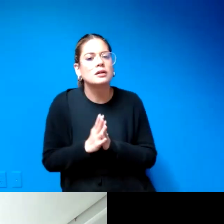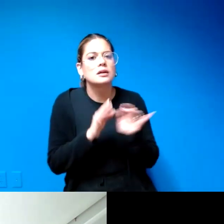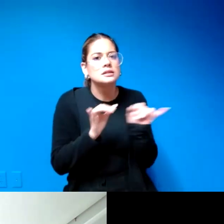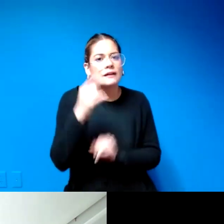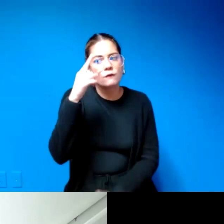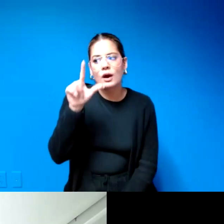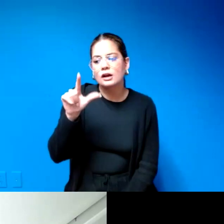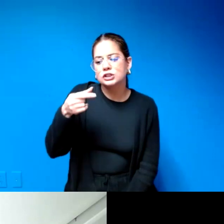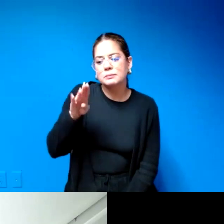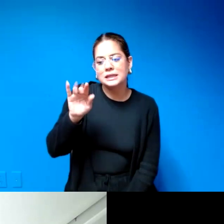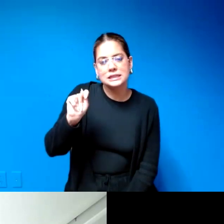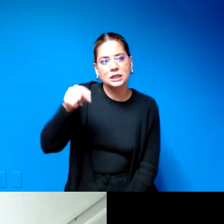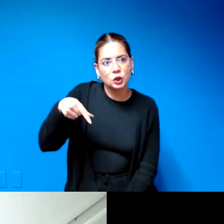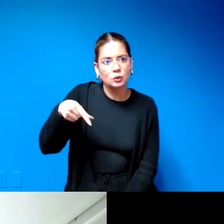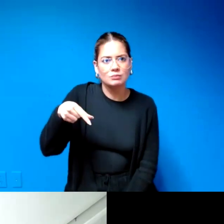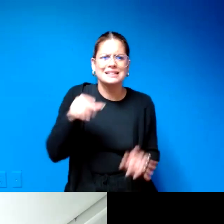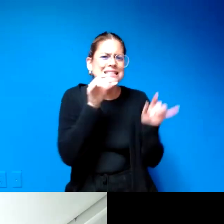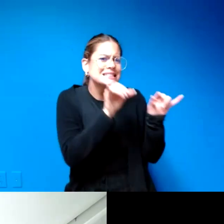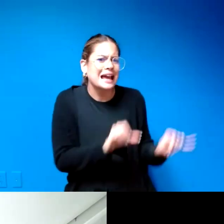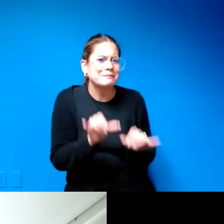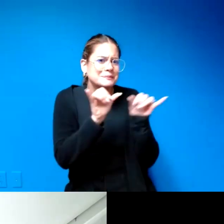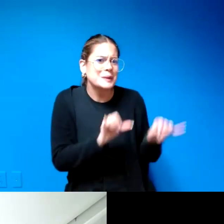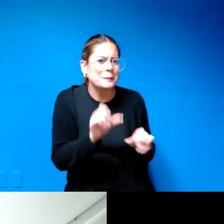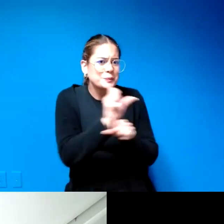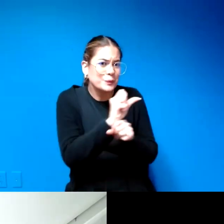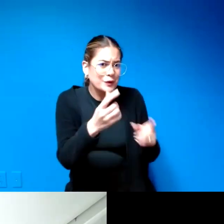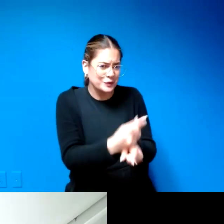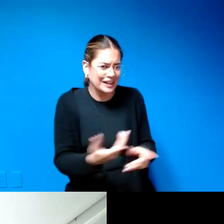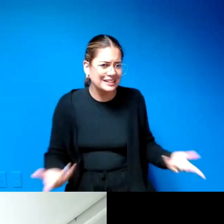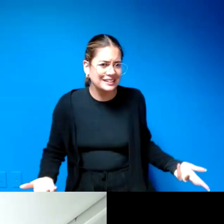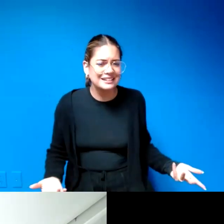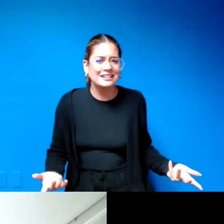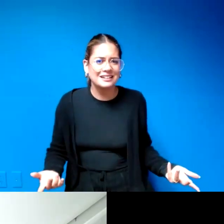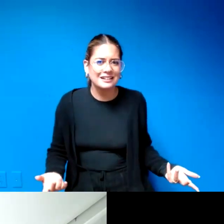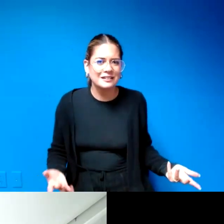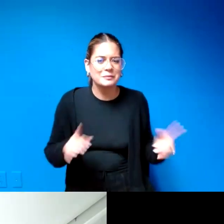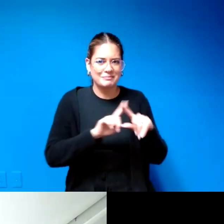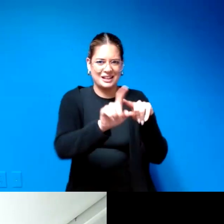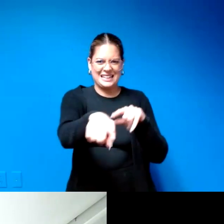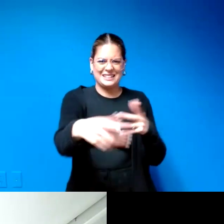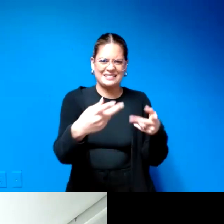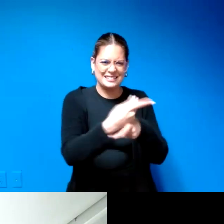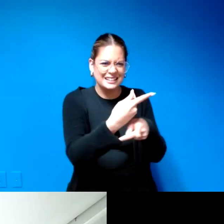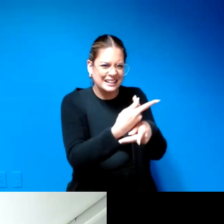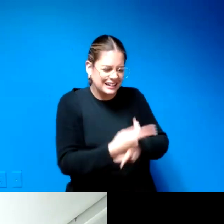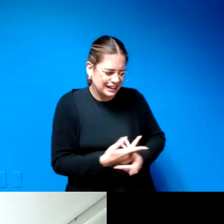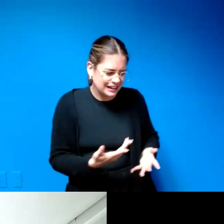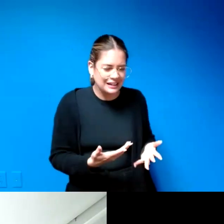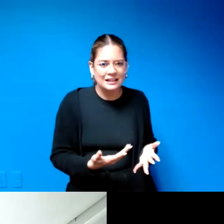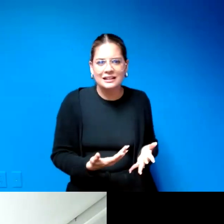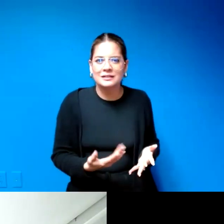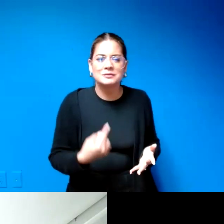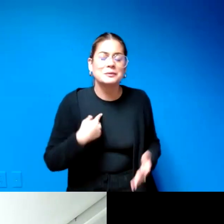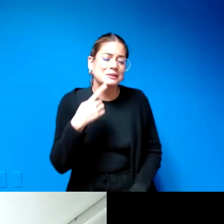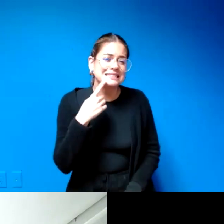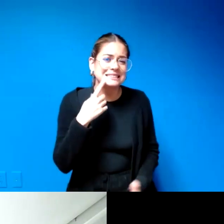for LGBTQ population. So all of that is the same work, and figuring out how we can kind of what I